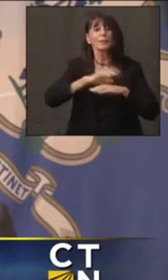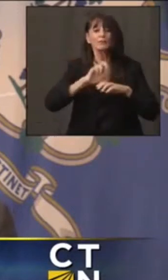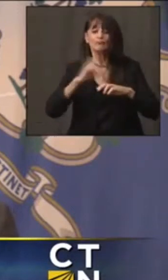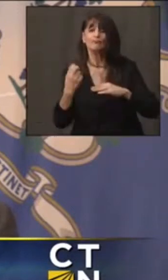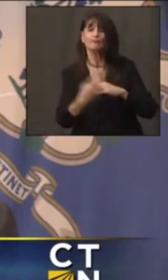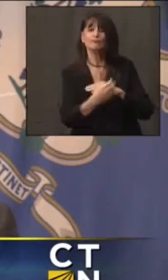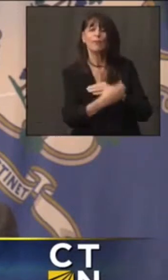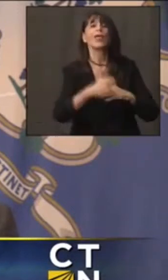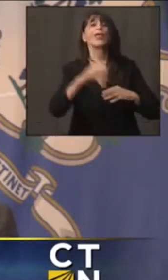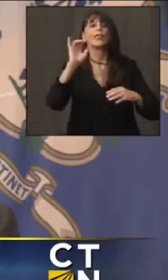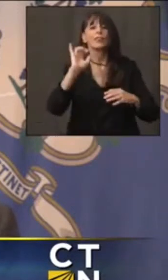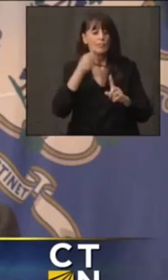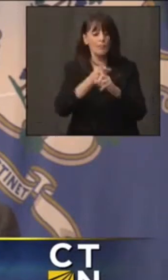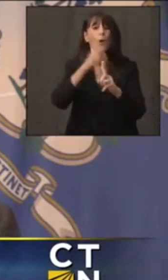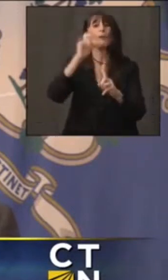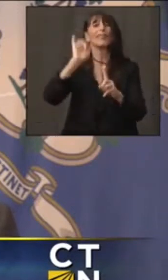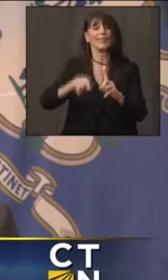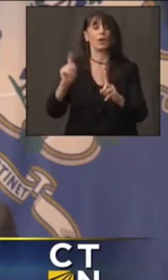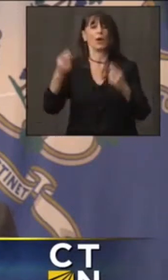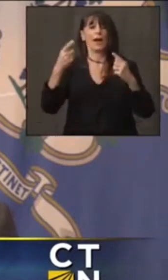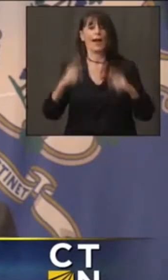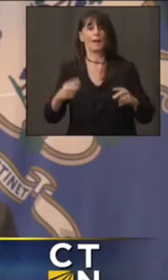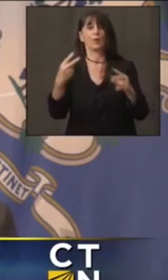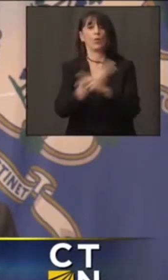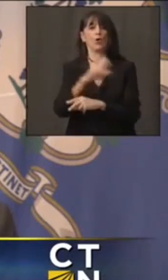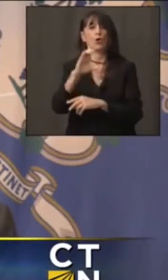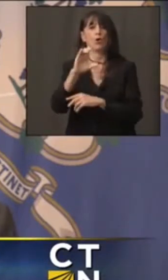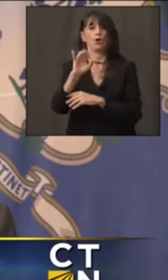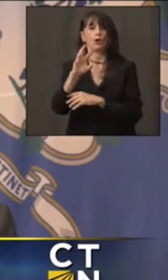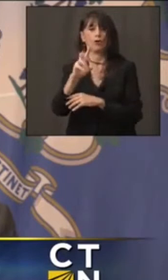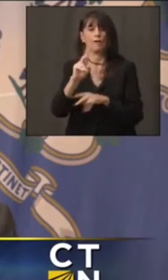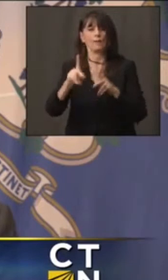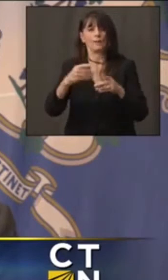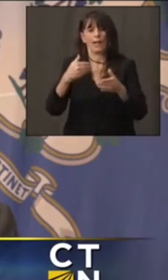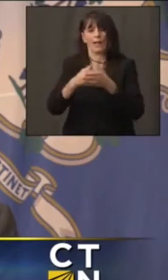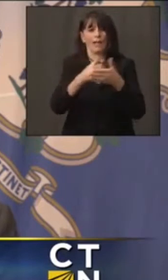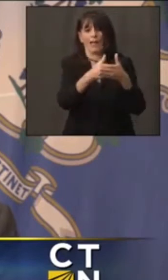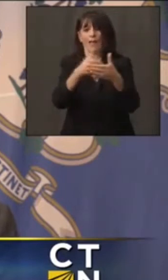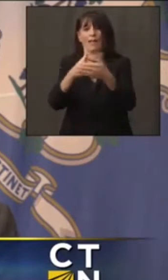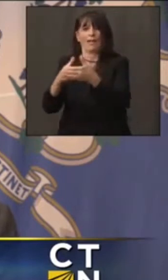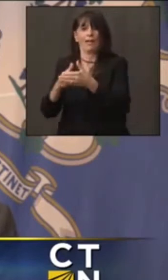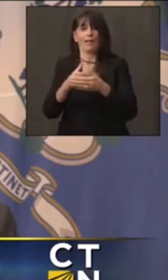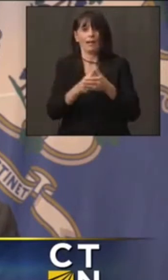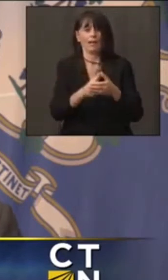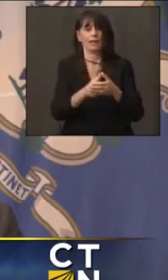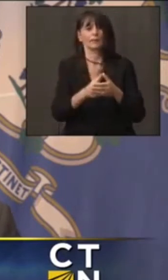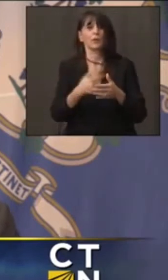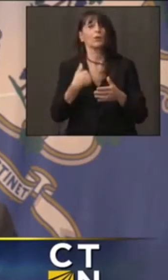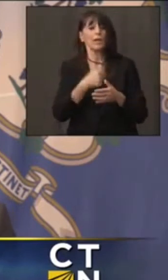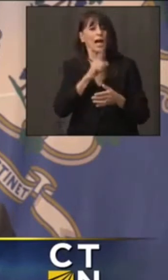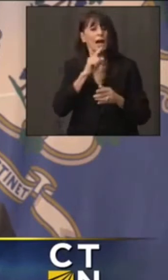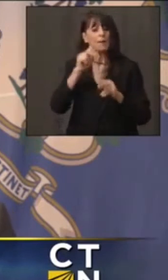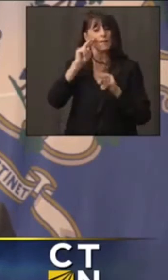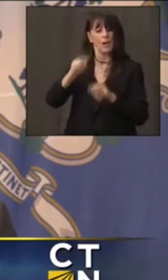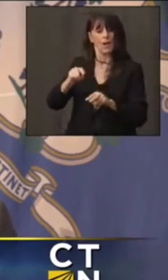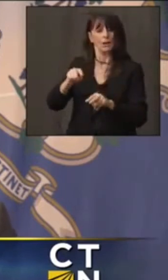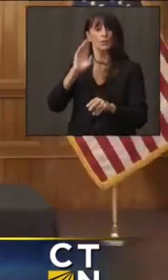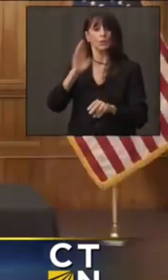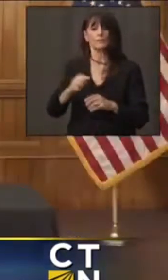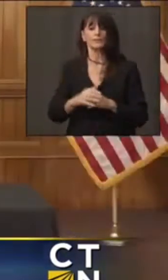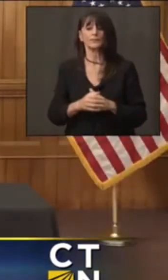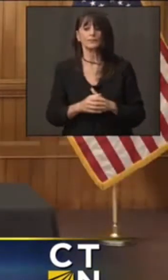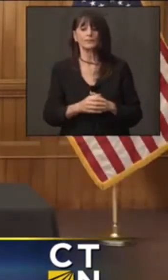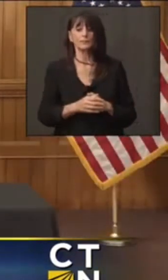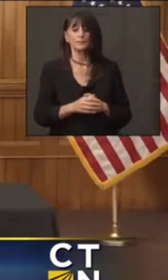flare-ups, some in this state and a lot in some other states. So we are watching this very carefully. Yeah, and I'll also